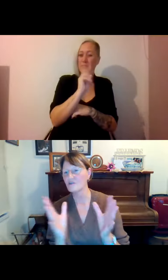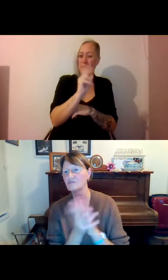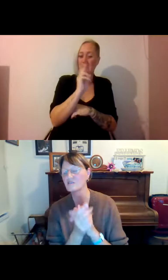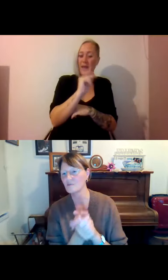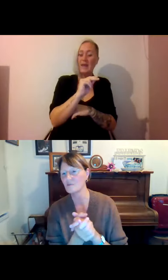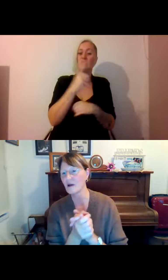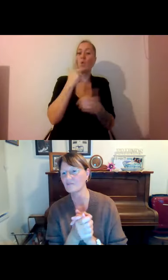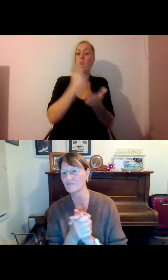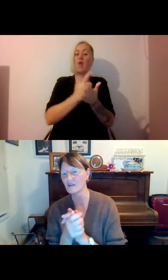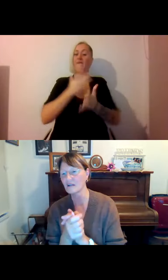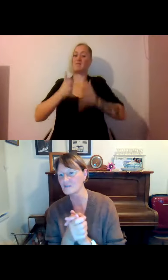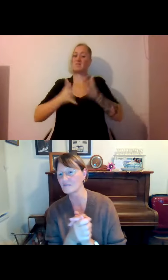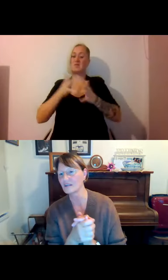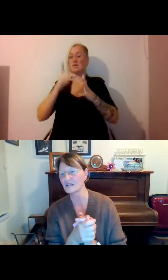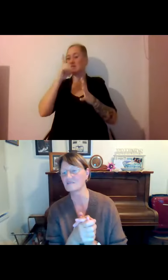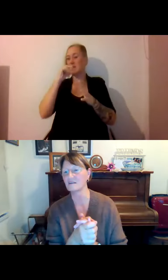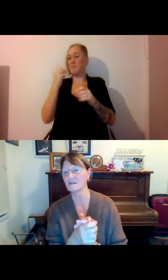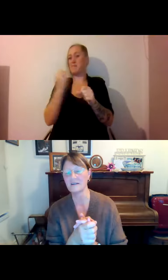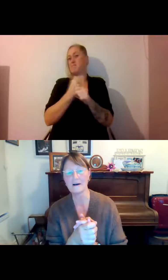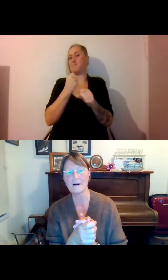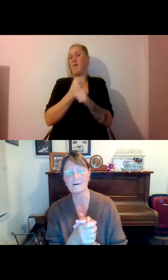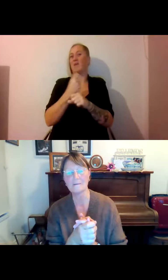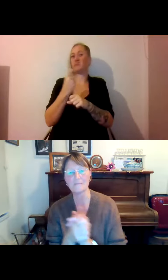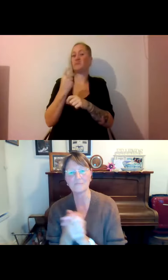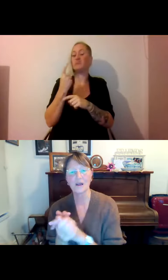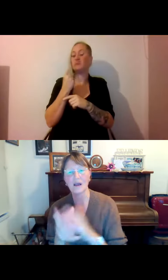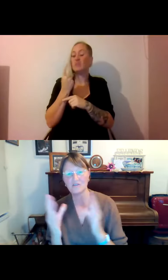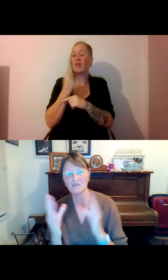of the signs can be made relatively easily.